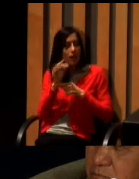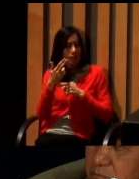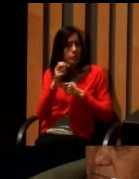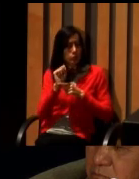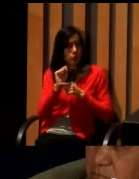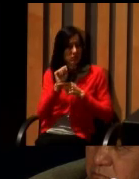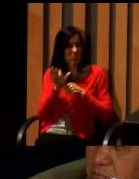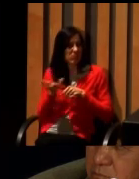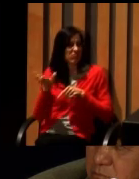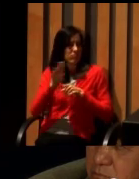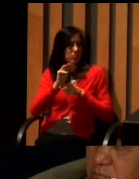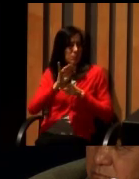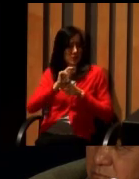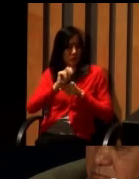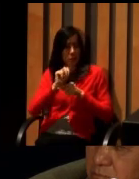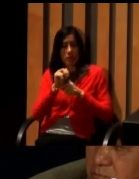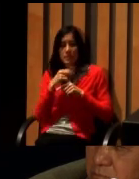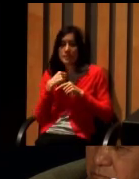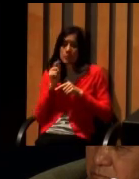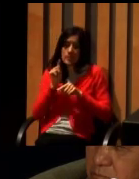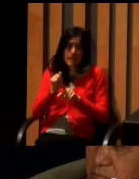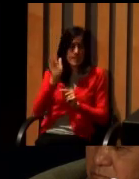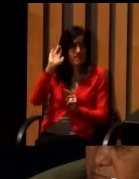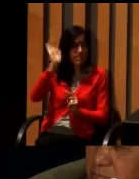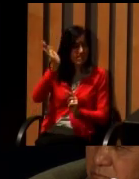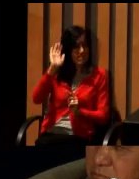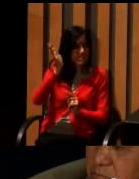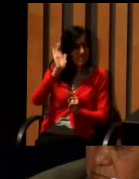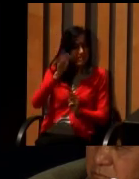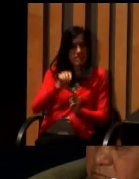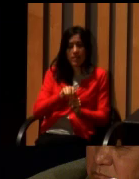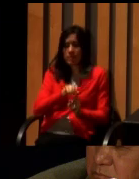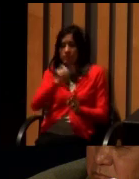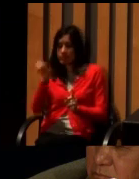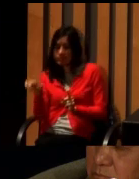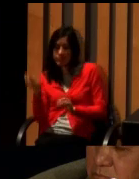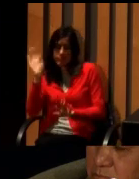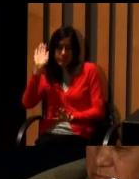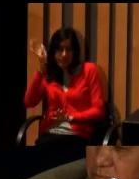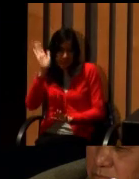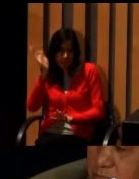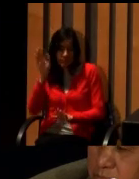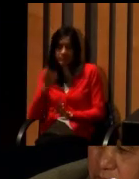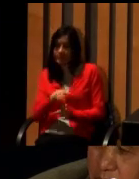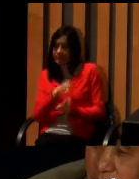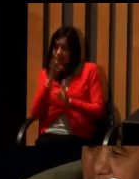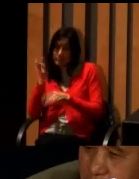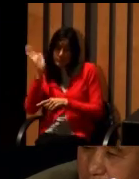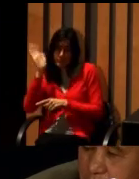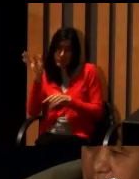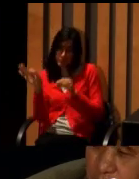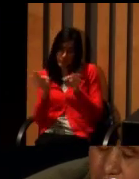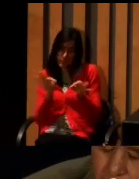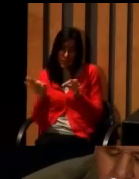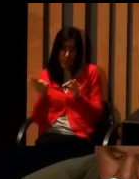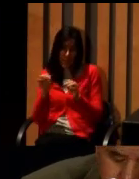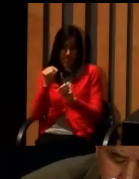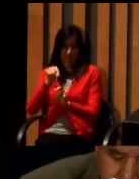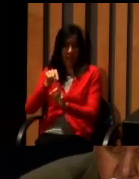Minnesota and gave thoughtful presentations of how this imagery hurt his